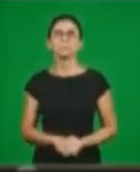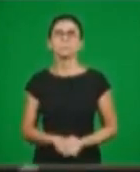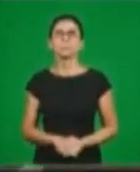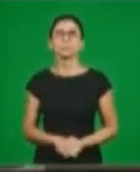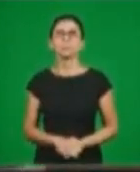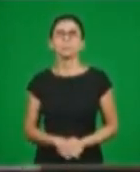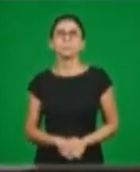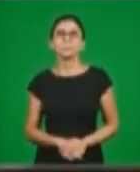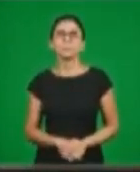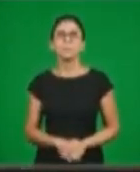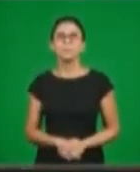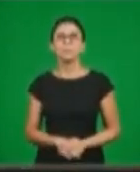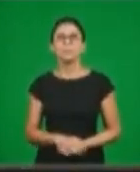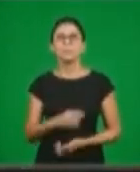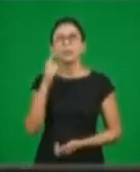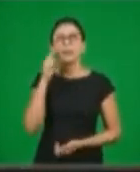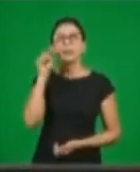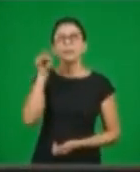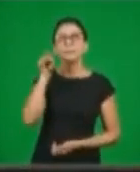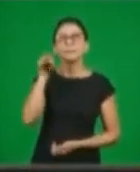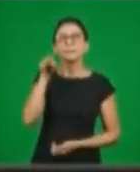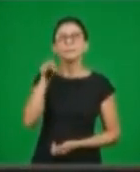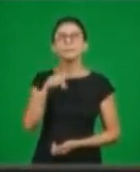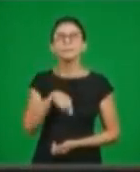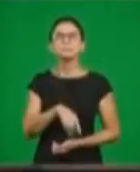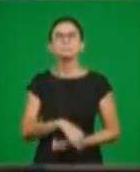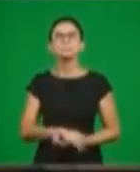Yeah, you like Twitter sometime, huh?